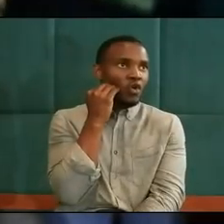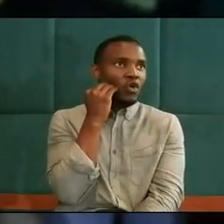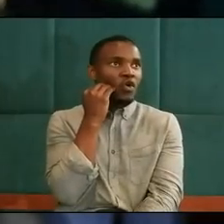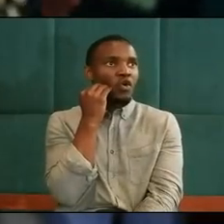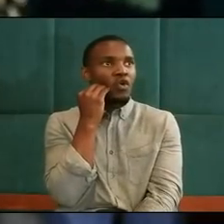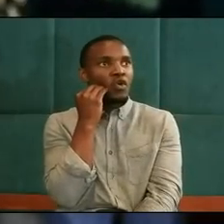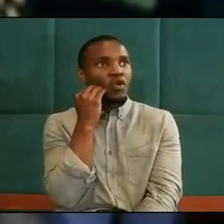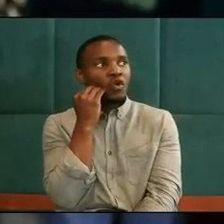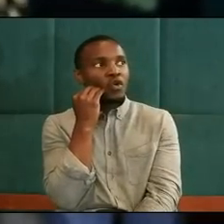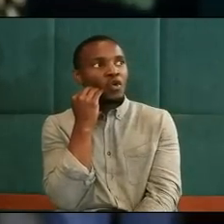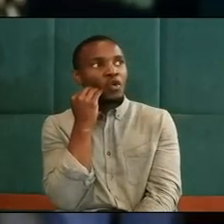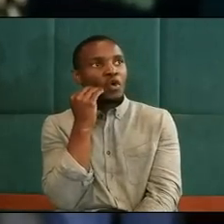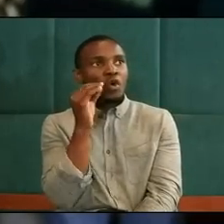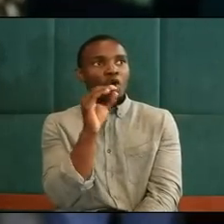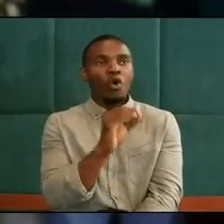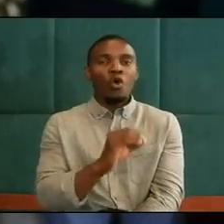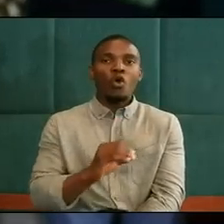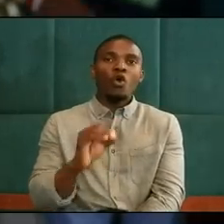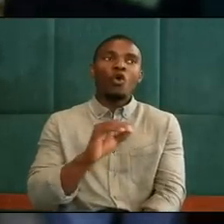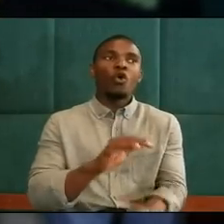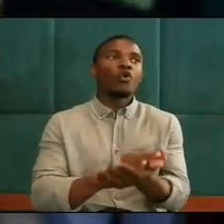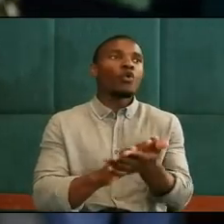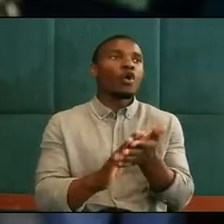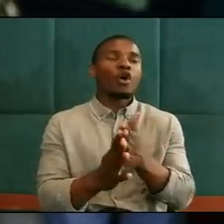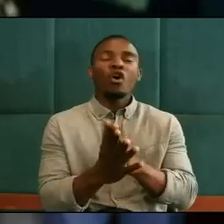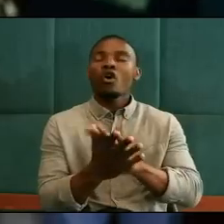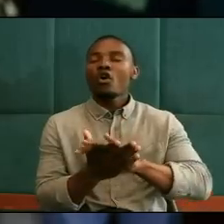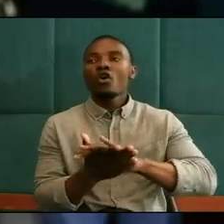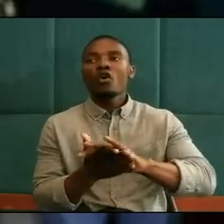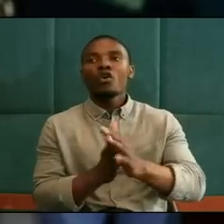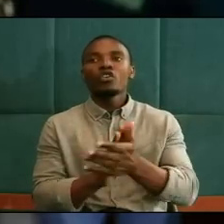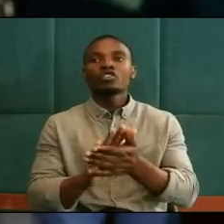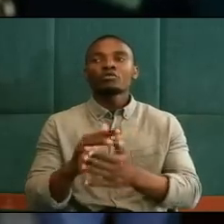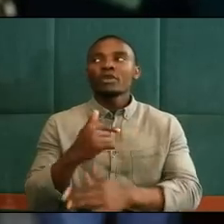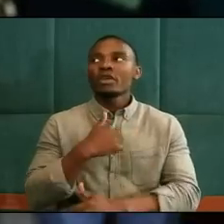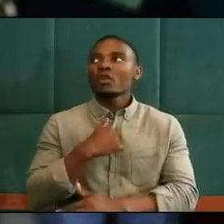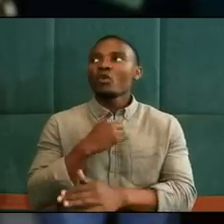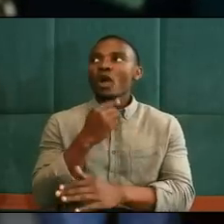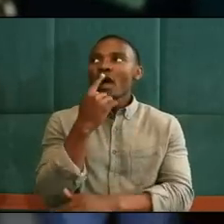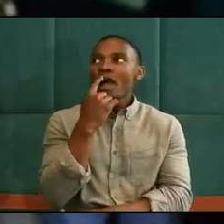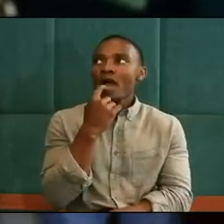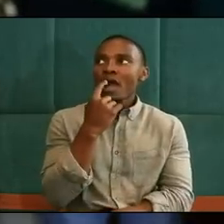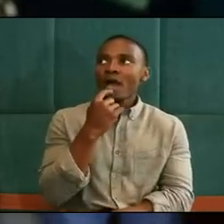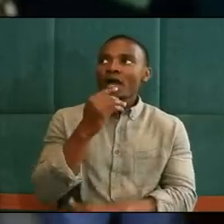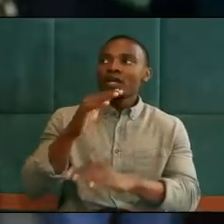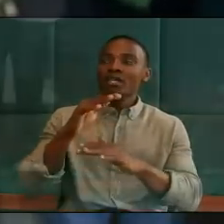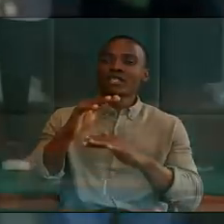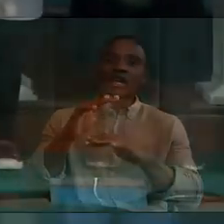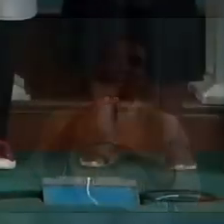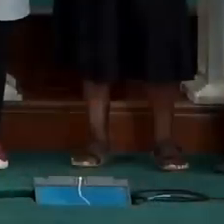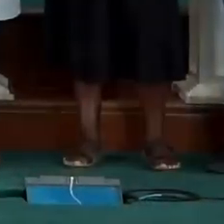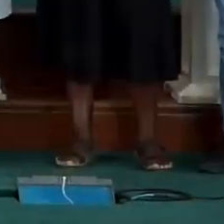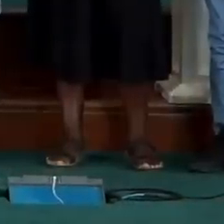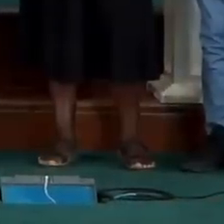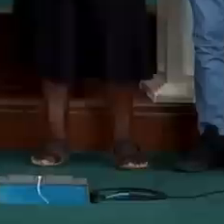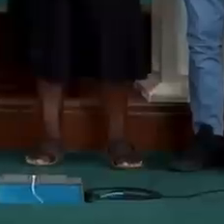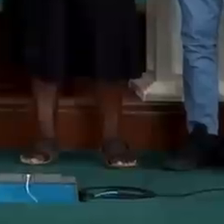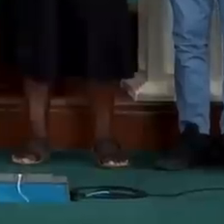If you have not yet given your heart to the Lord, come. There are some struggles in your life. Come.